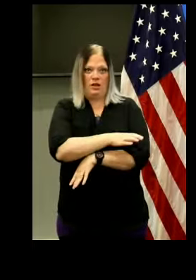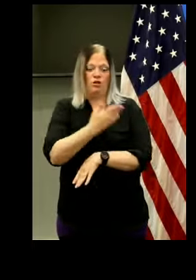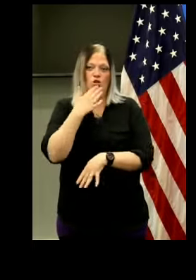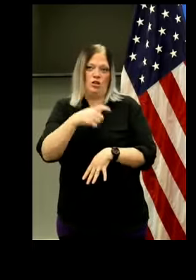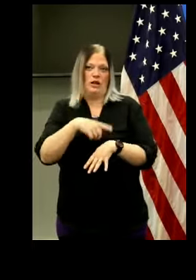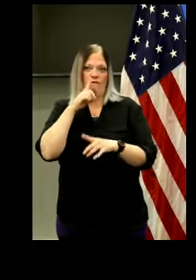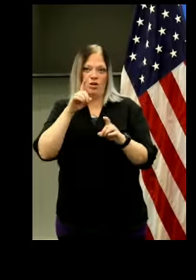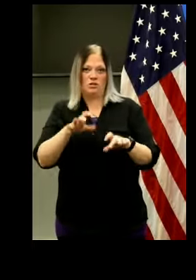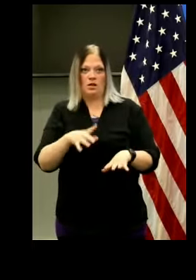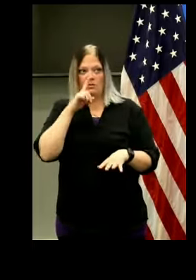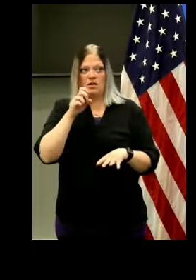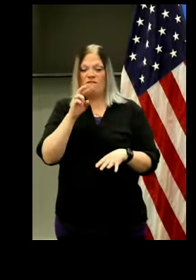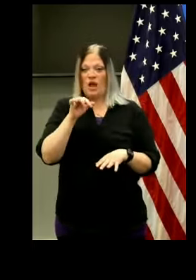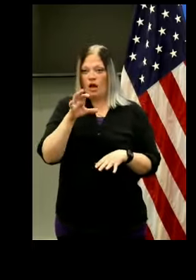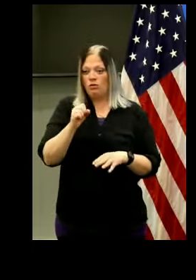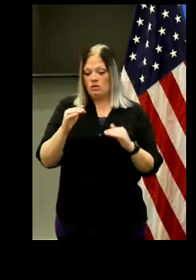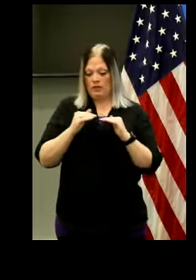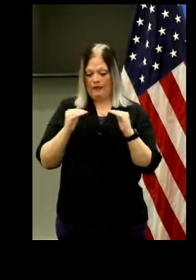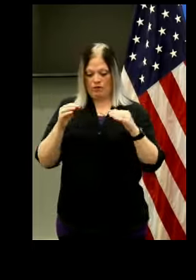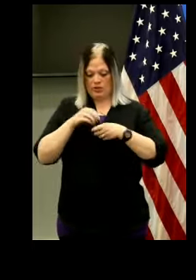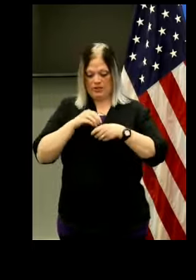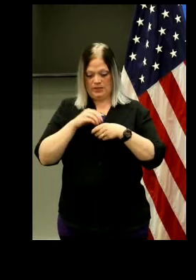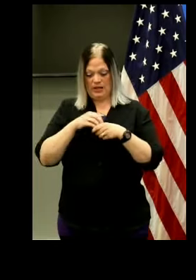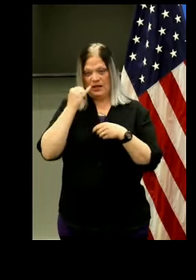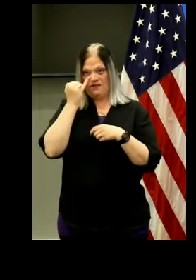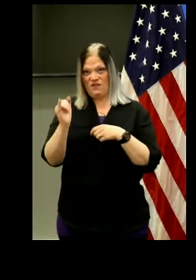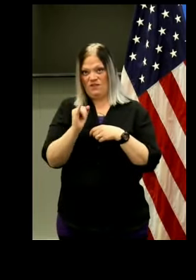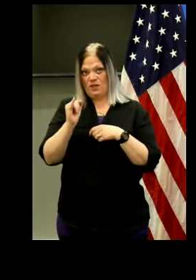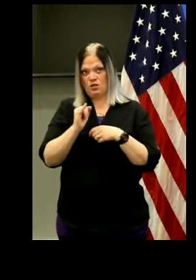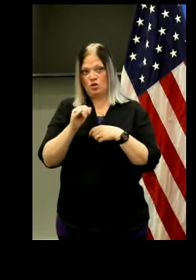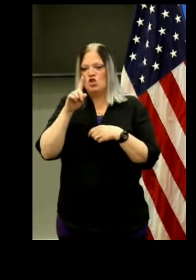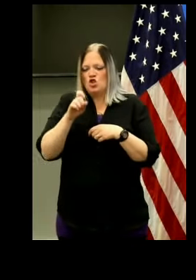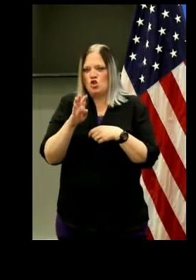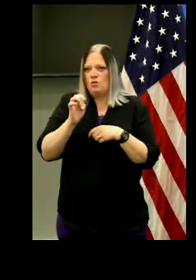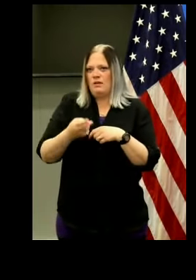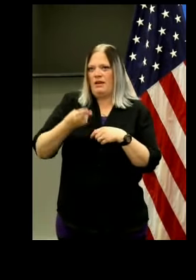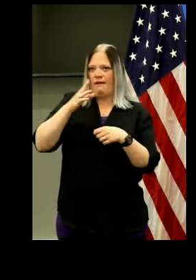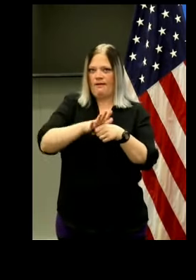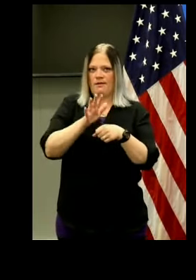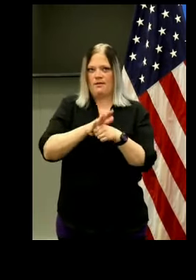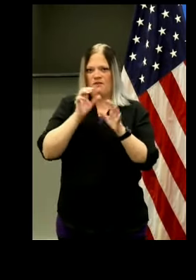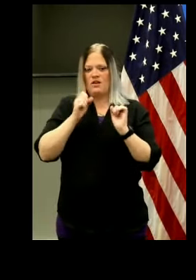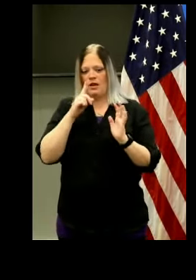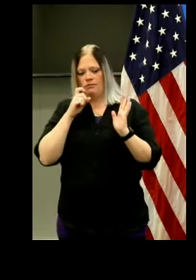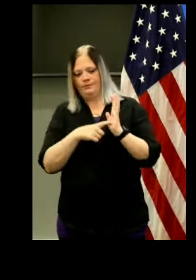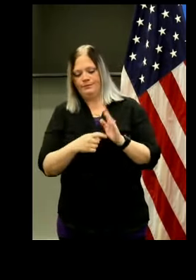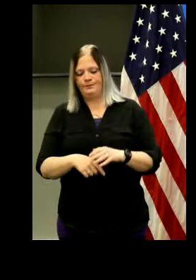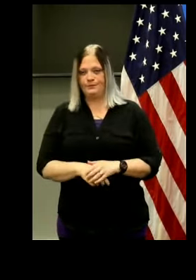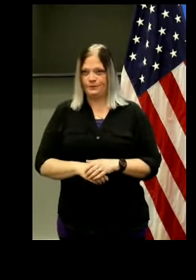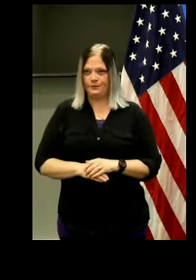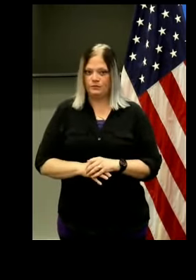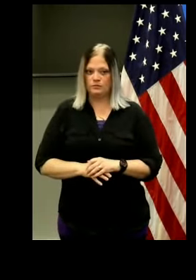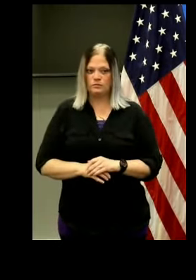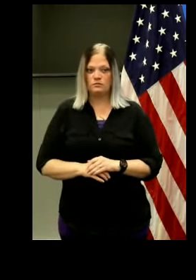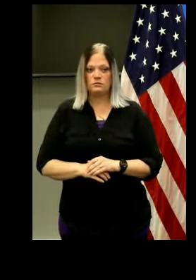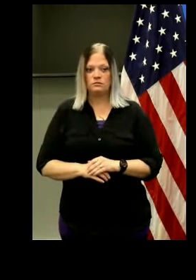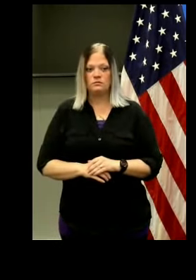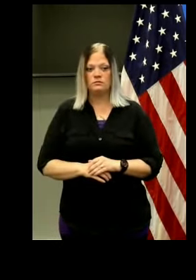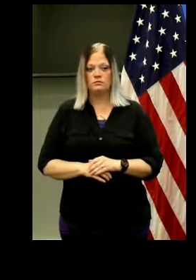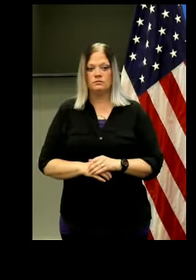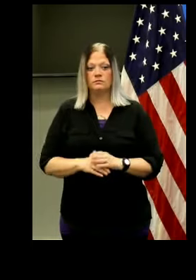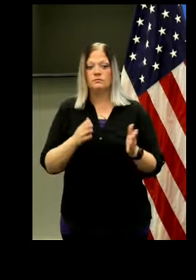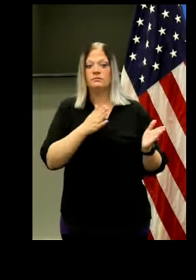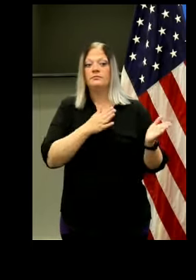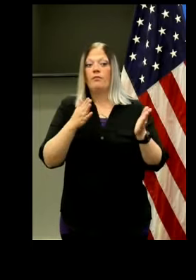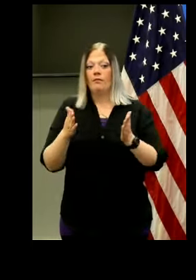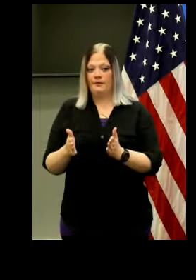get tested, because your virus levels, if you are infected, will hopefully be high enough that we can detect it. So, speaking of which, we